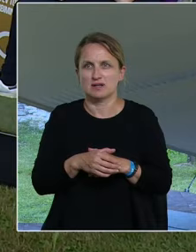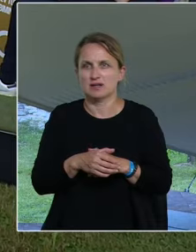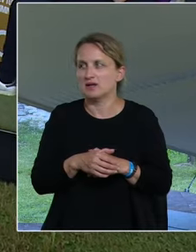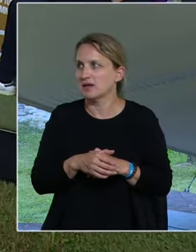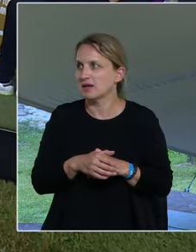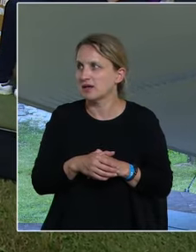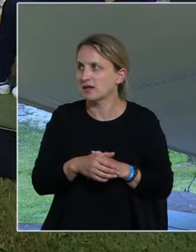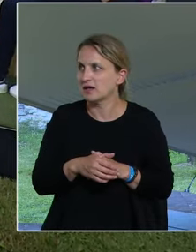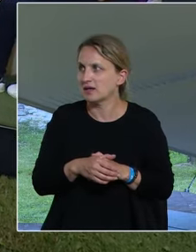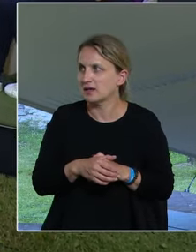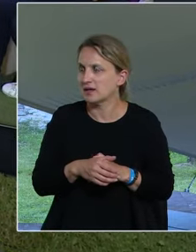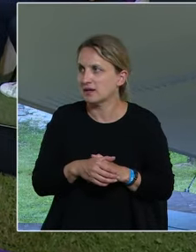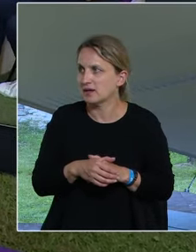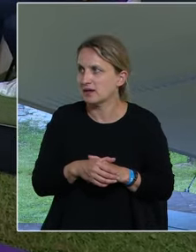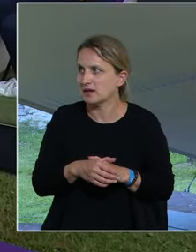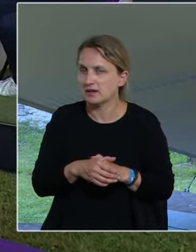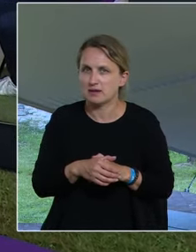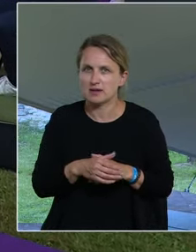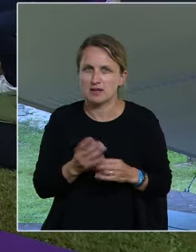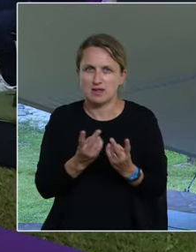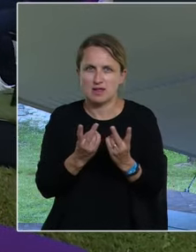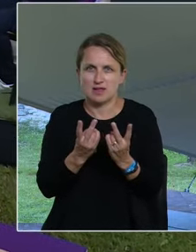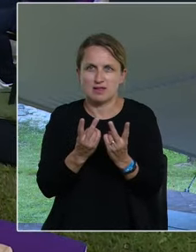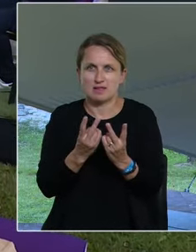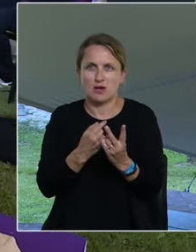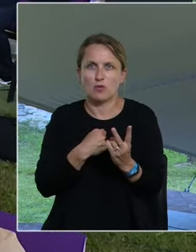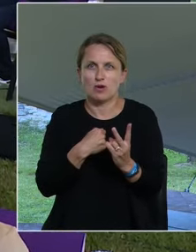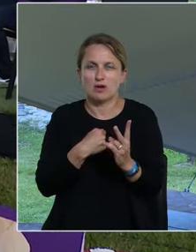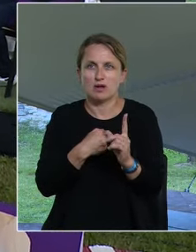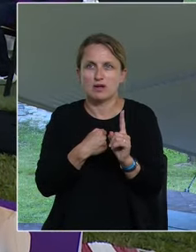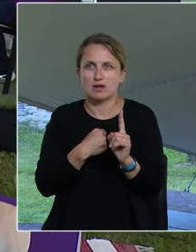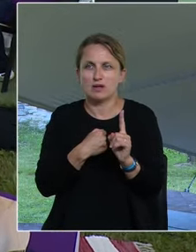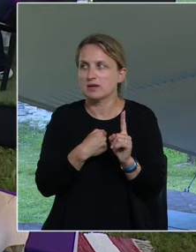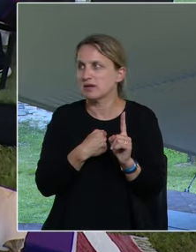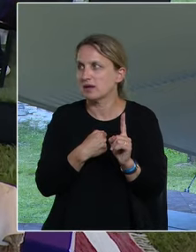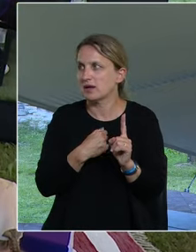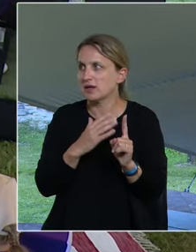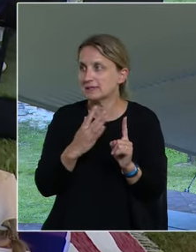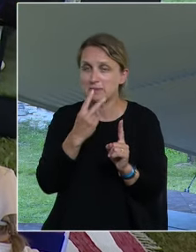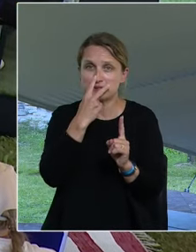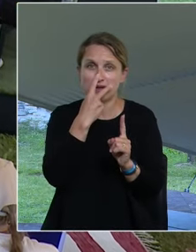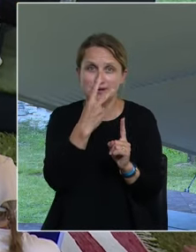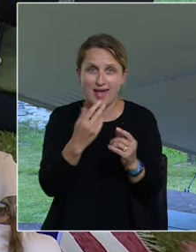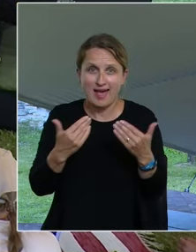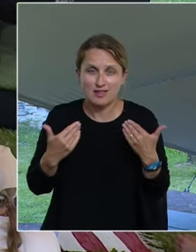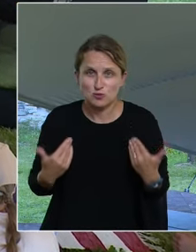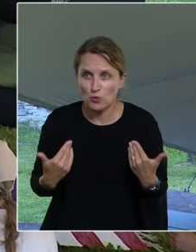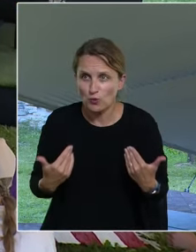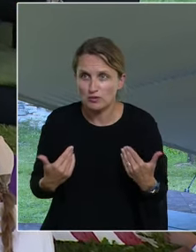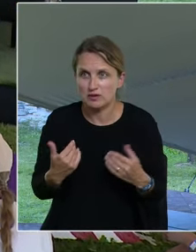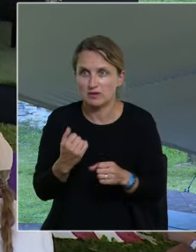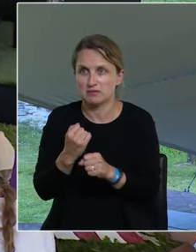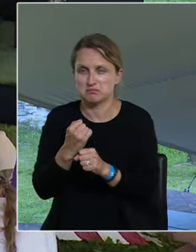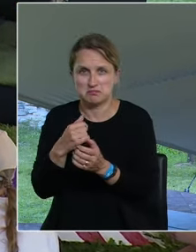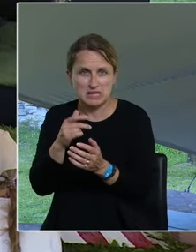know, we show them James Dean. You know, I mean, Pulp Fiction has been 30 years old. And for them, and you can see that they react exactly the